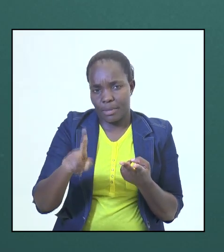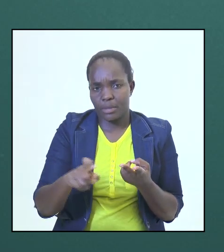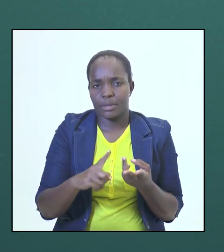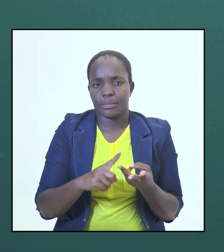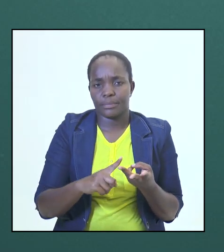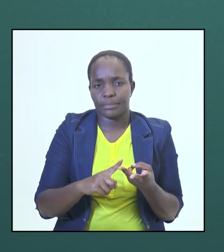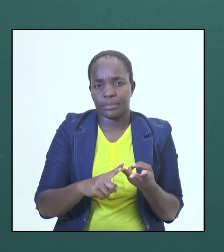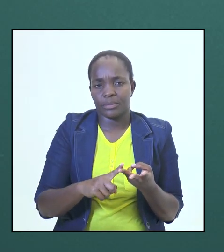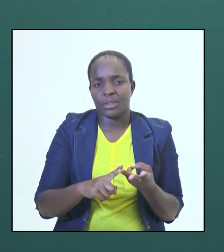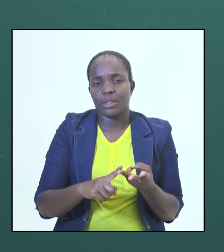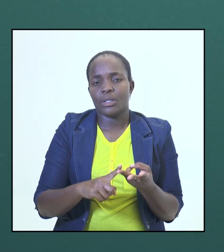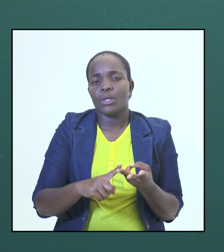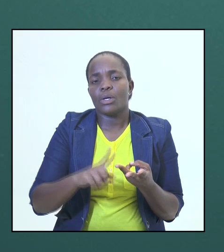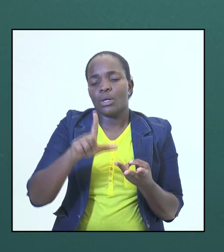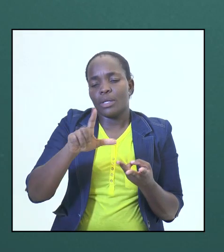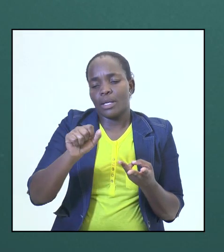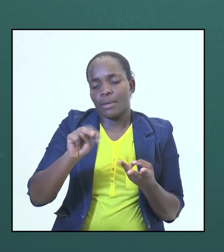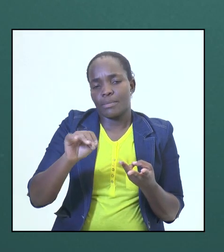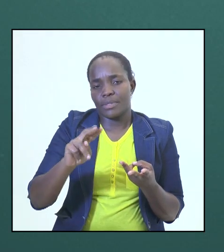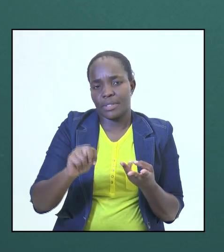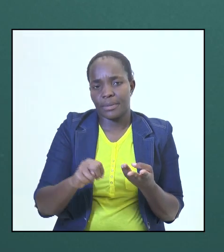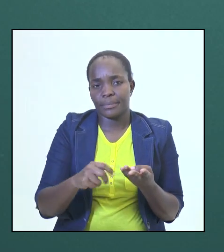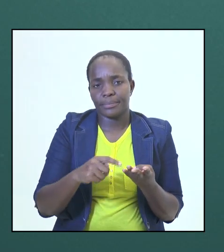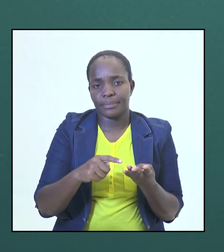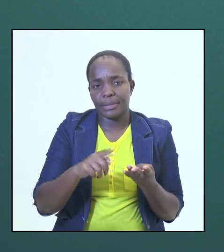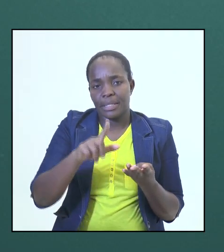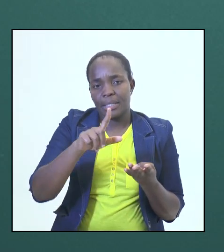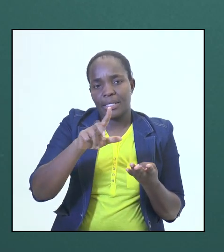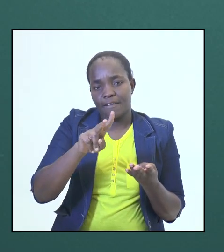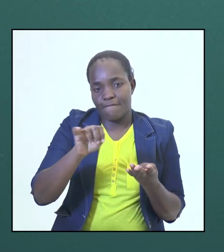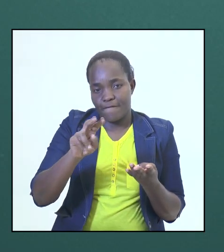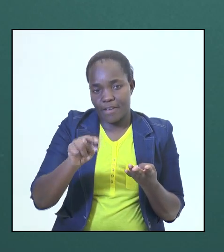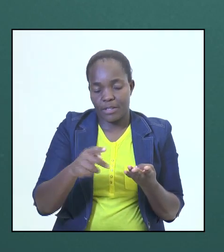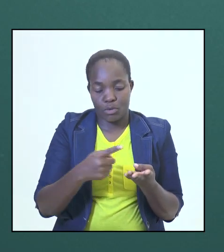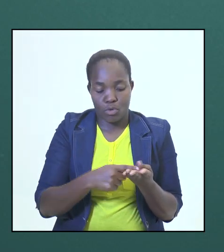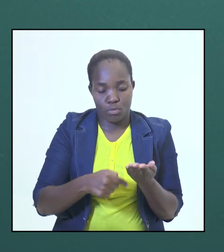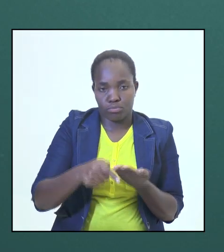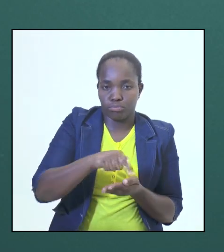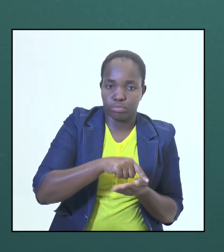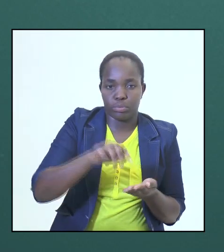the lamina or blade, lateral veins, the edge or margin.